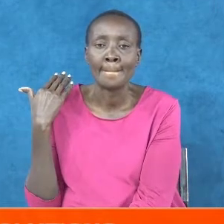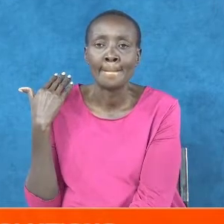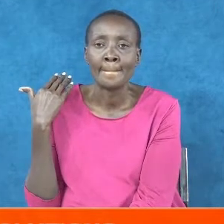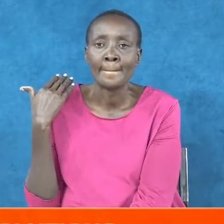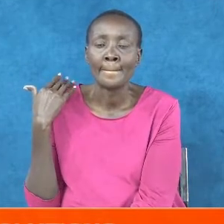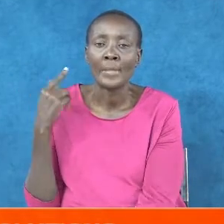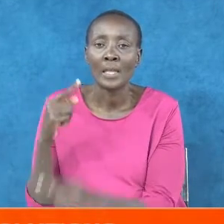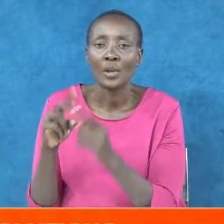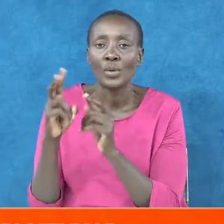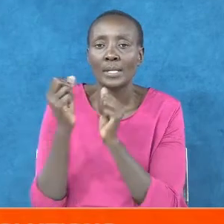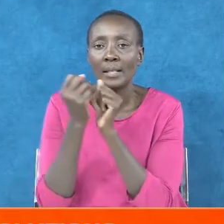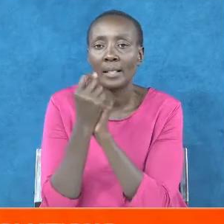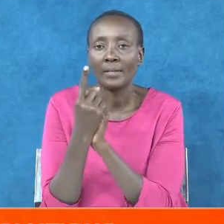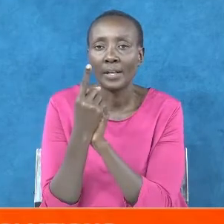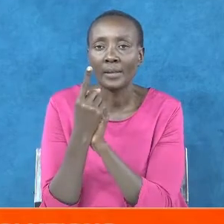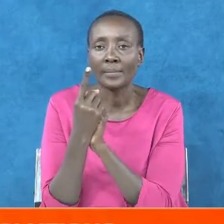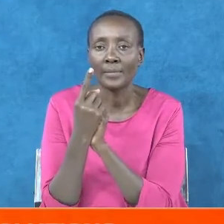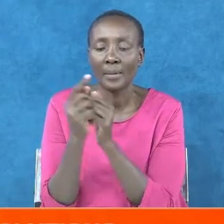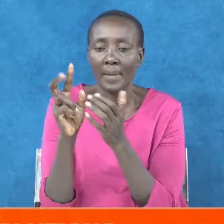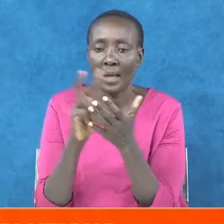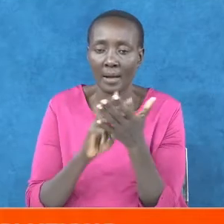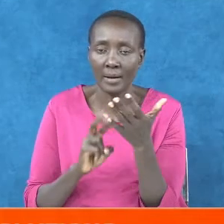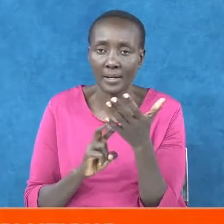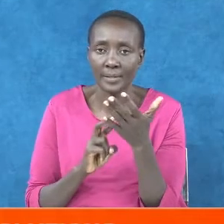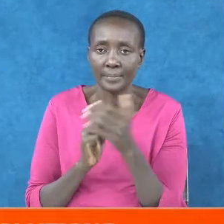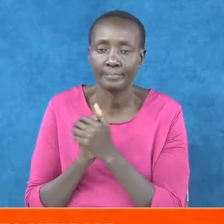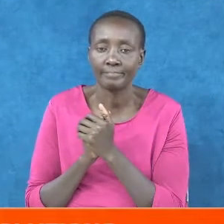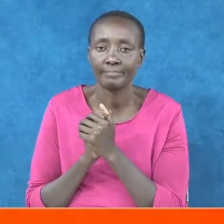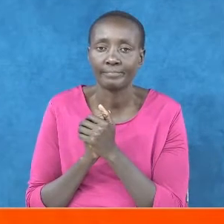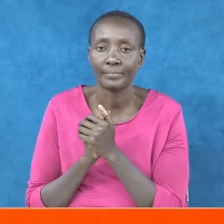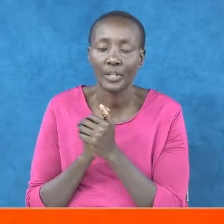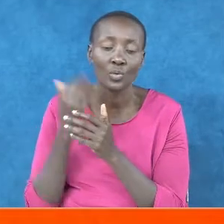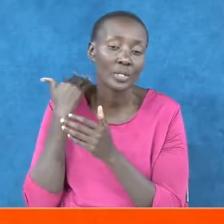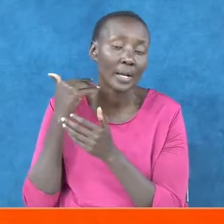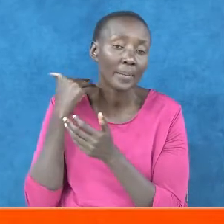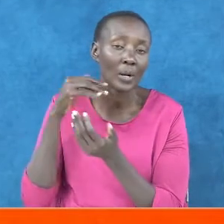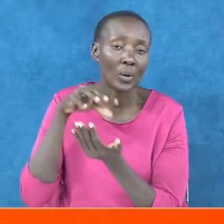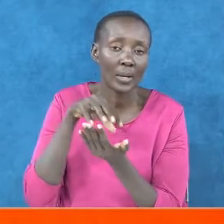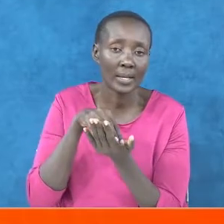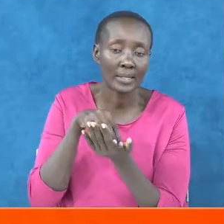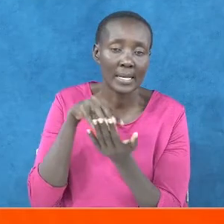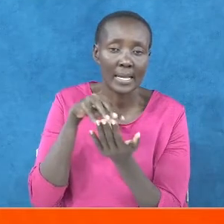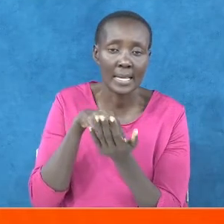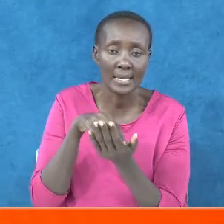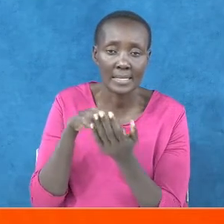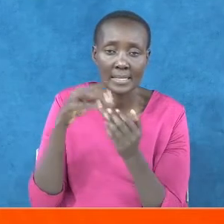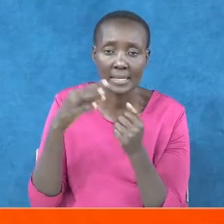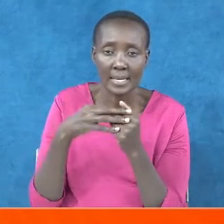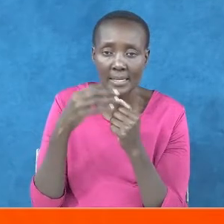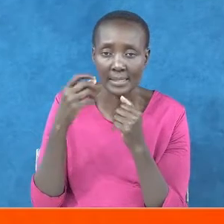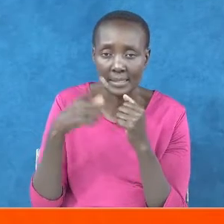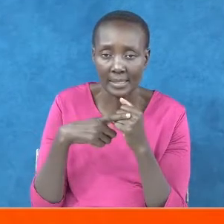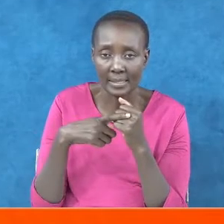in 2011. I'll just read it through. It was a criminal case 86 of 2011,